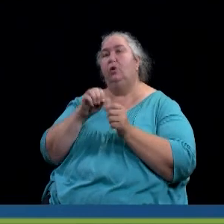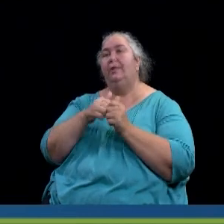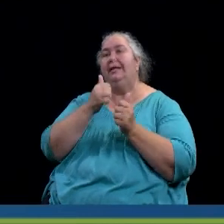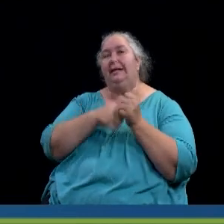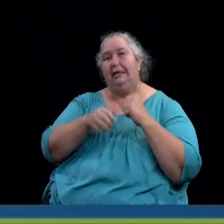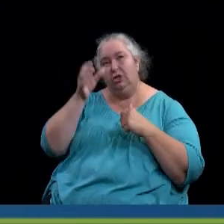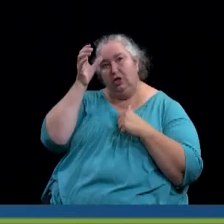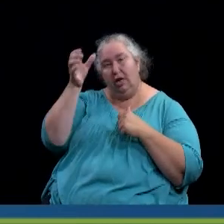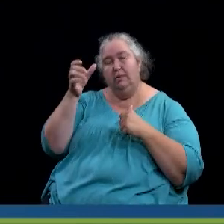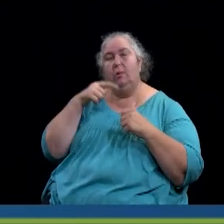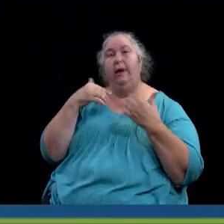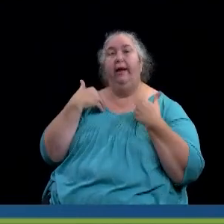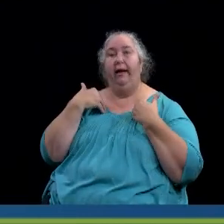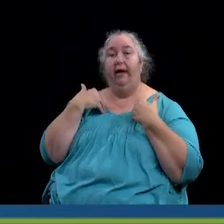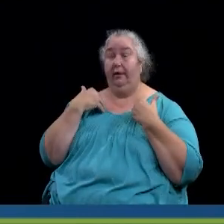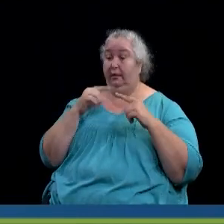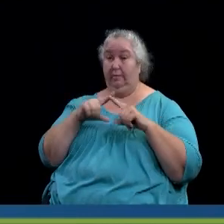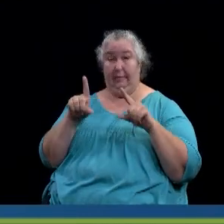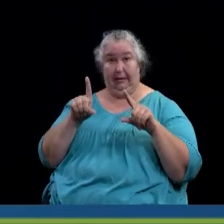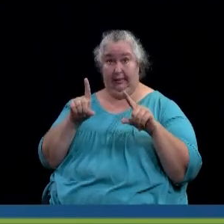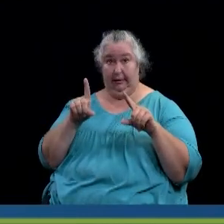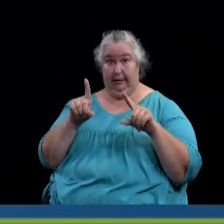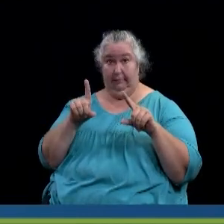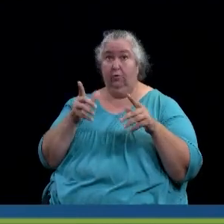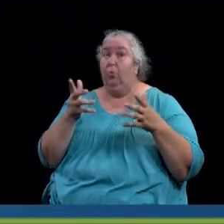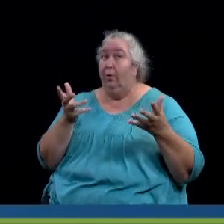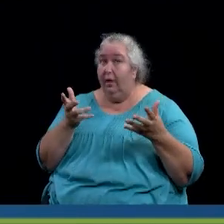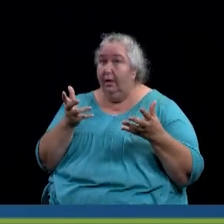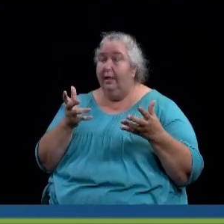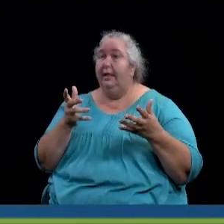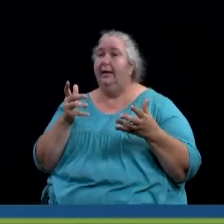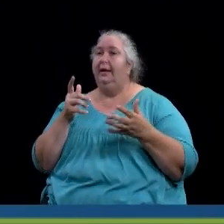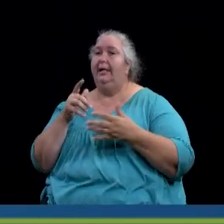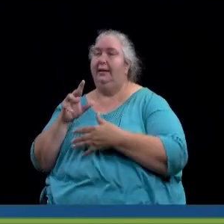the elimination of the median and landscaping work in the base bid.